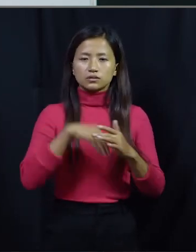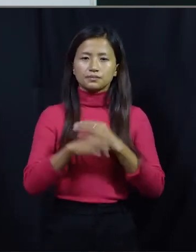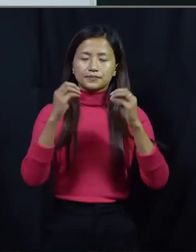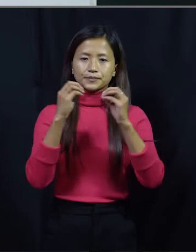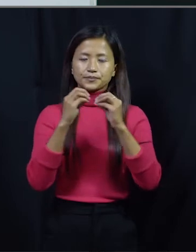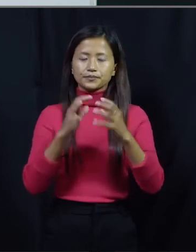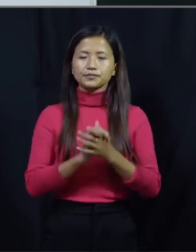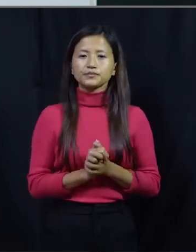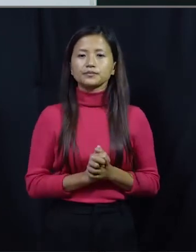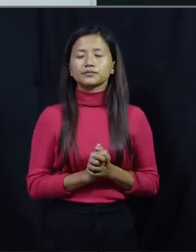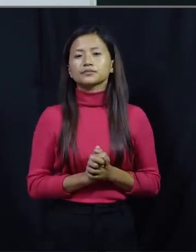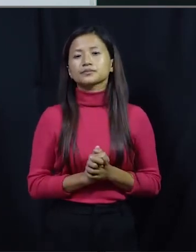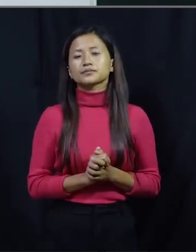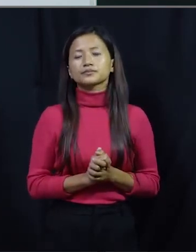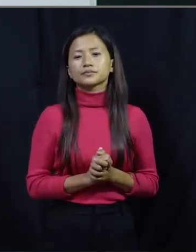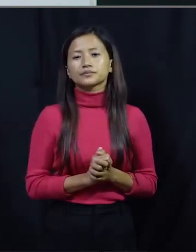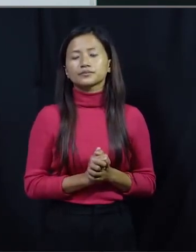B